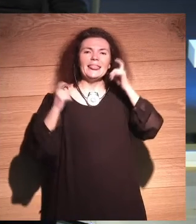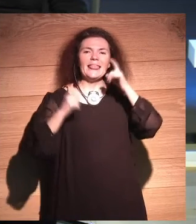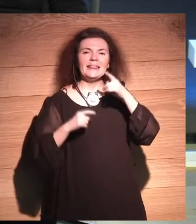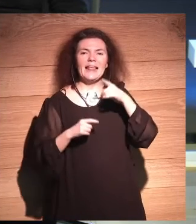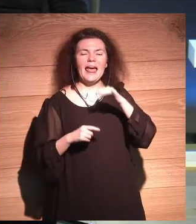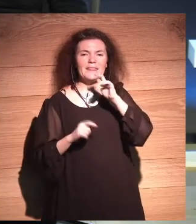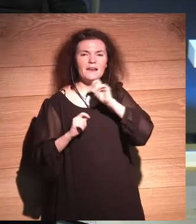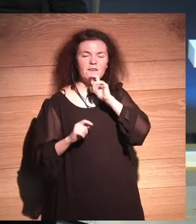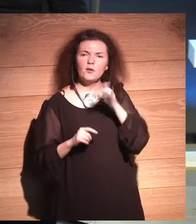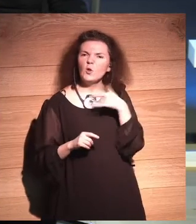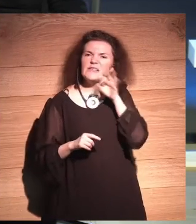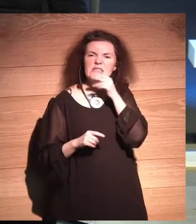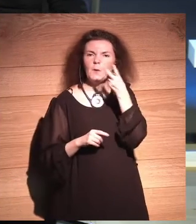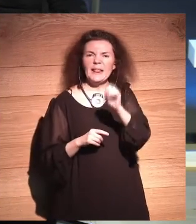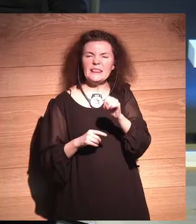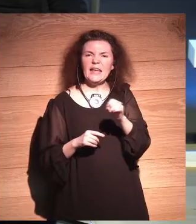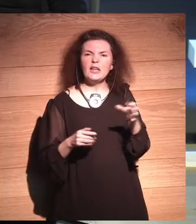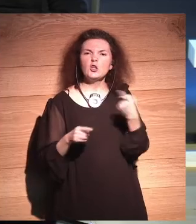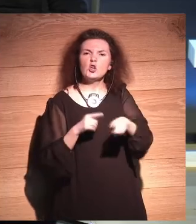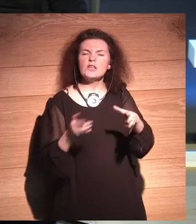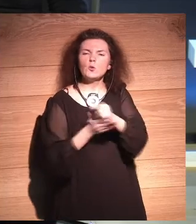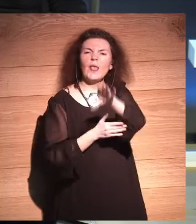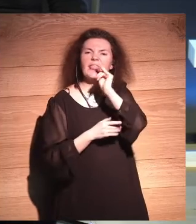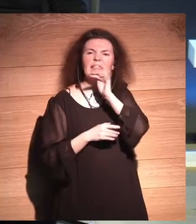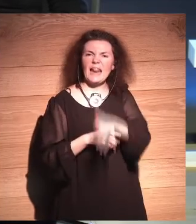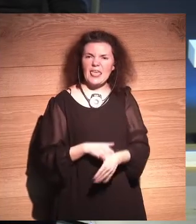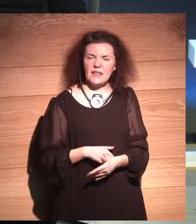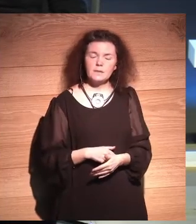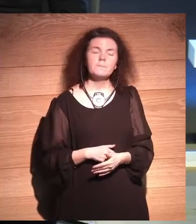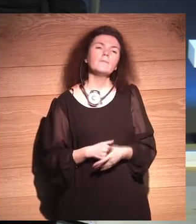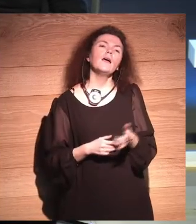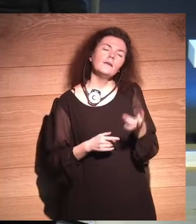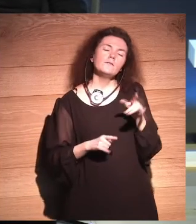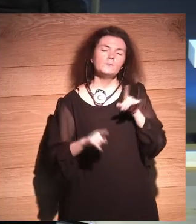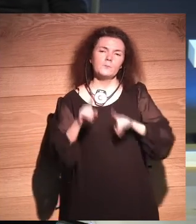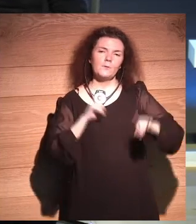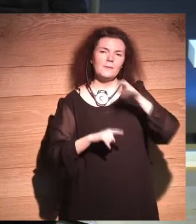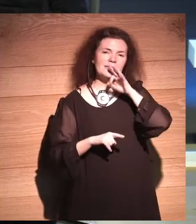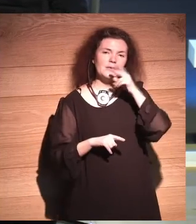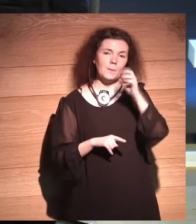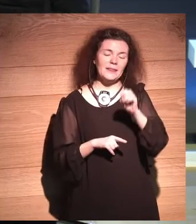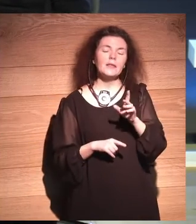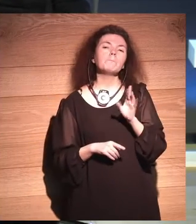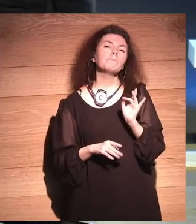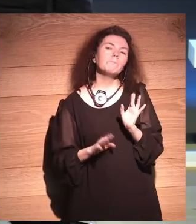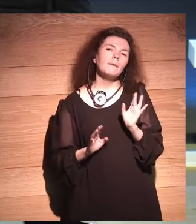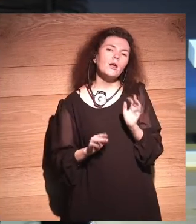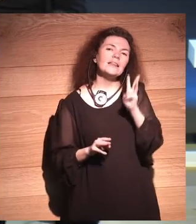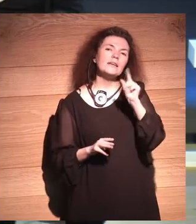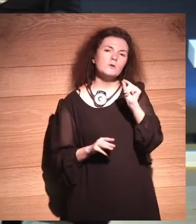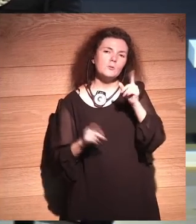So these are old problems, at the same time 20th century problems, many of them, but you have 3 minutes to try to answer